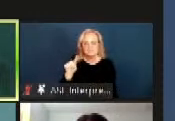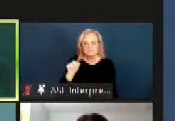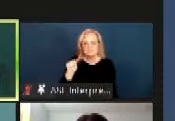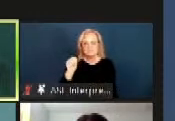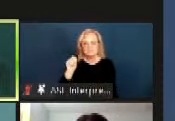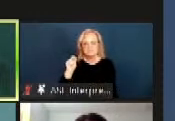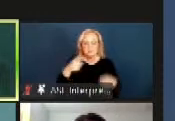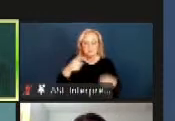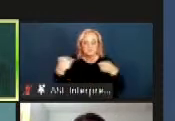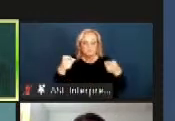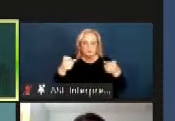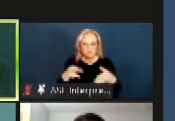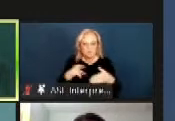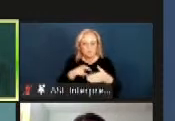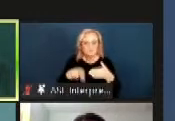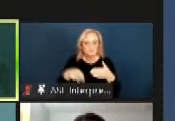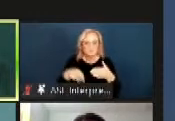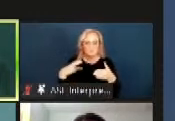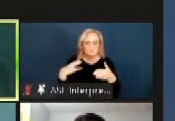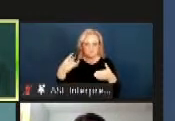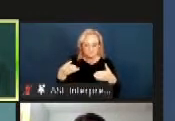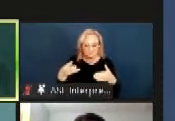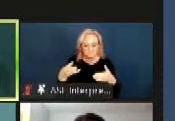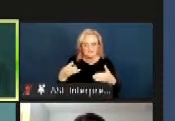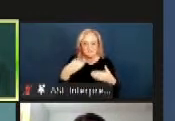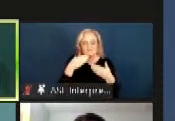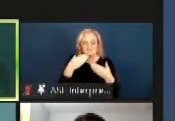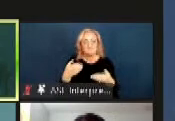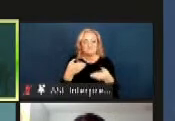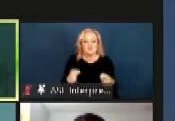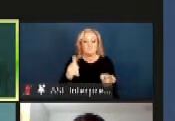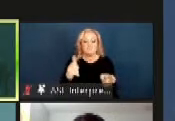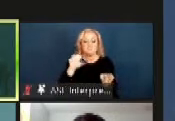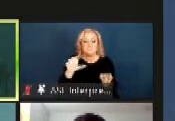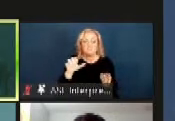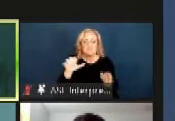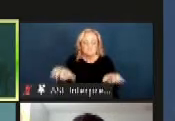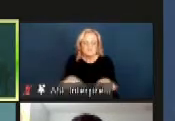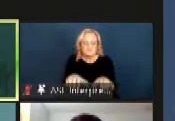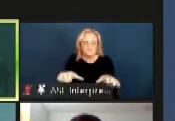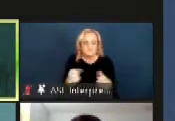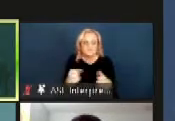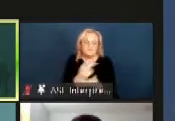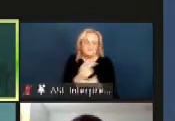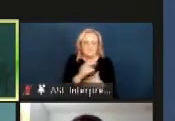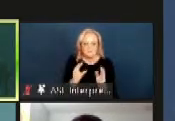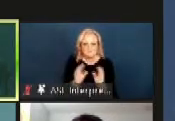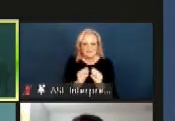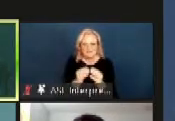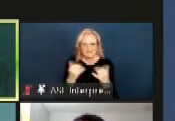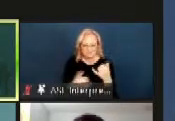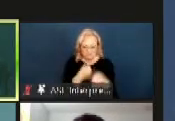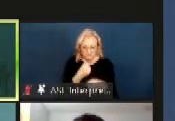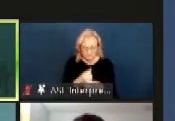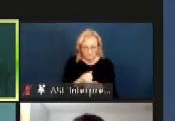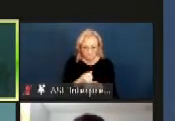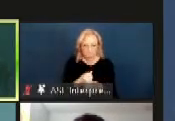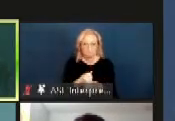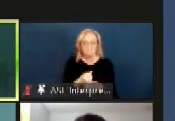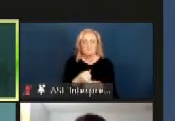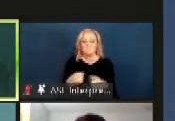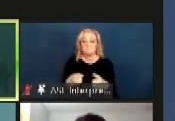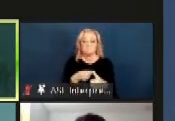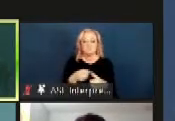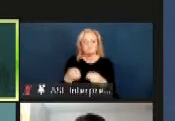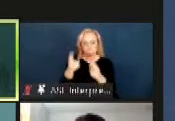Washington. Welcome to our first public performance review meeting of the year. First, I wanted to offer a land acknowledgement. I